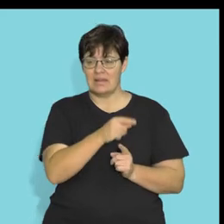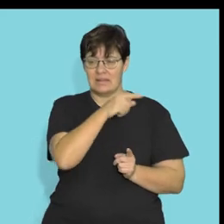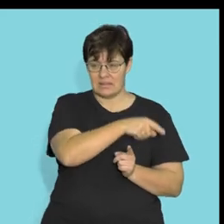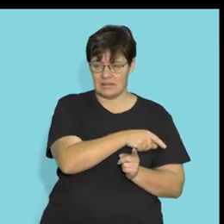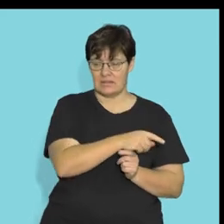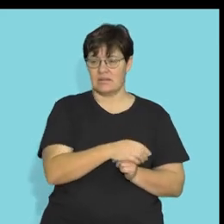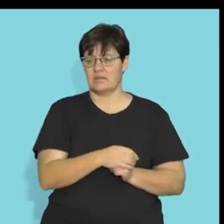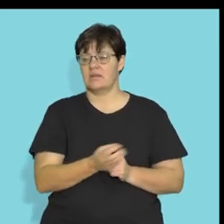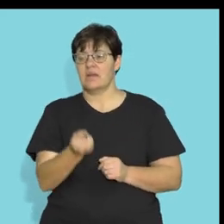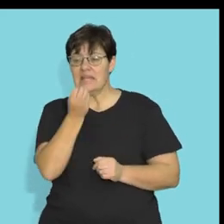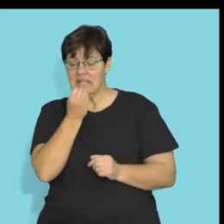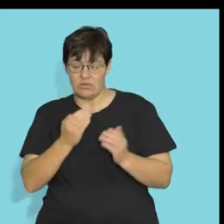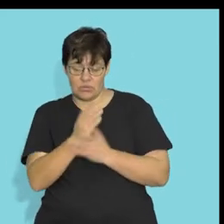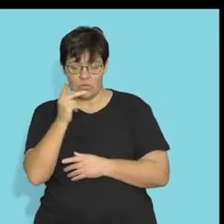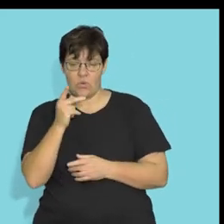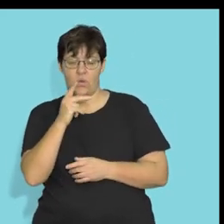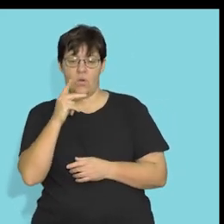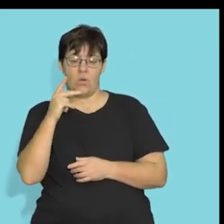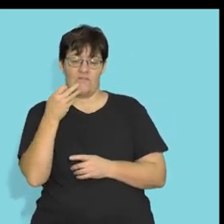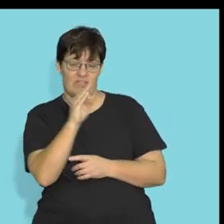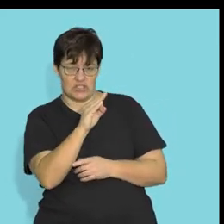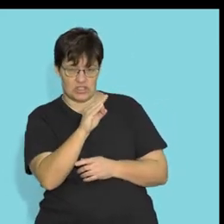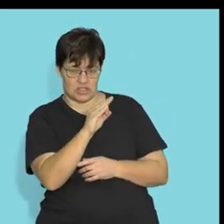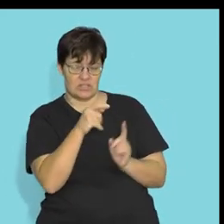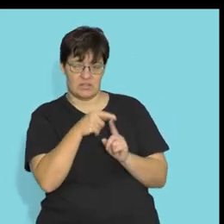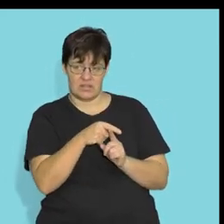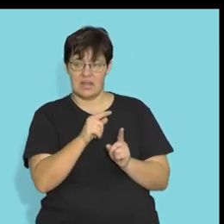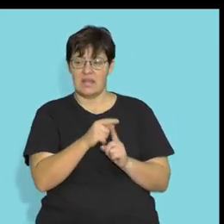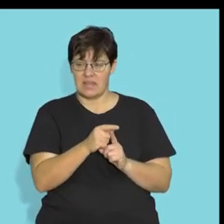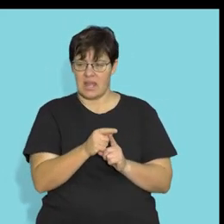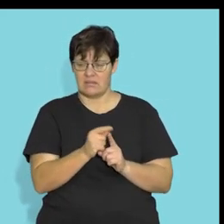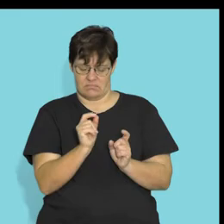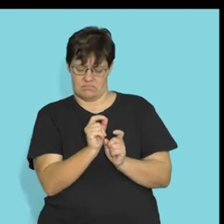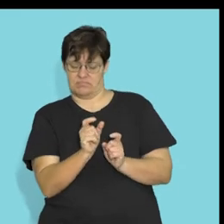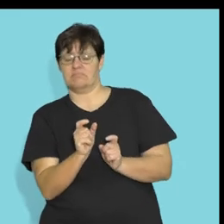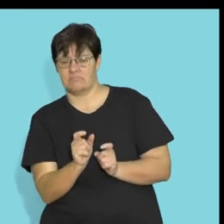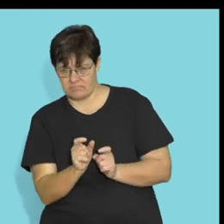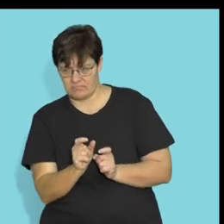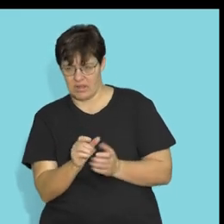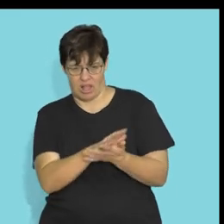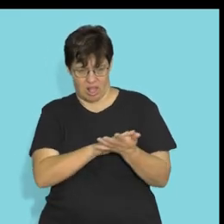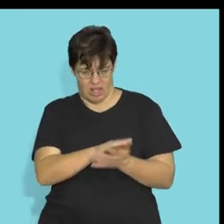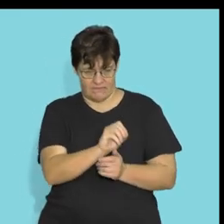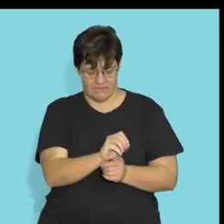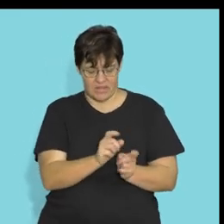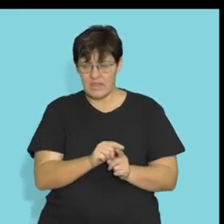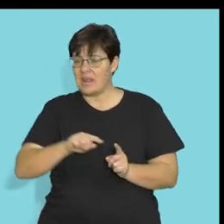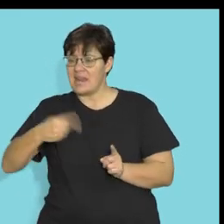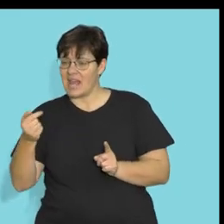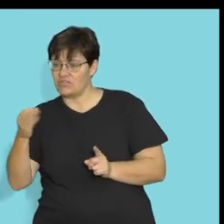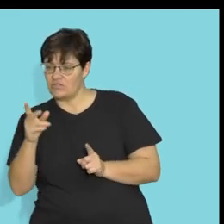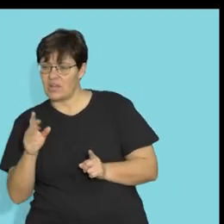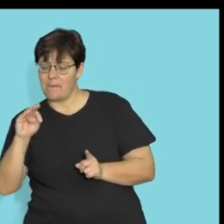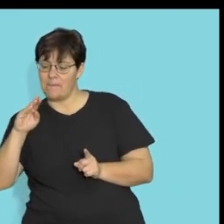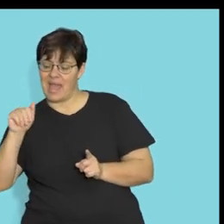consuming, being consumed by the bluegill fish. And we see that this is an increase in the concentration of the pollutant. And further up,